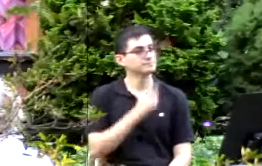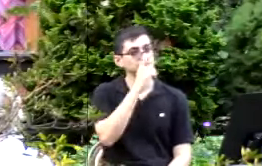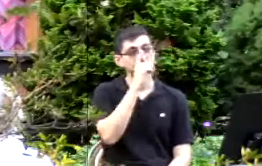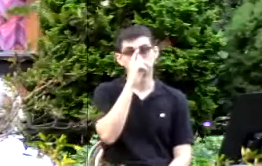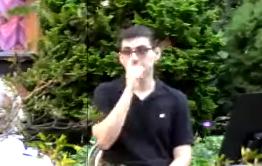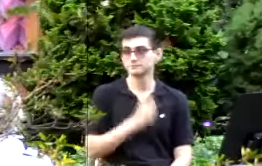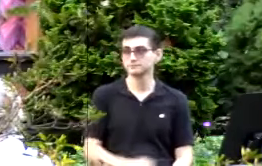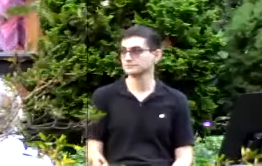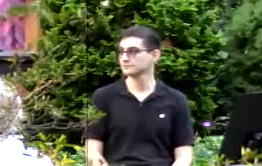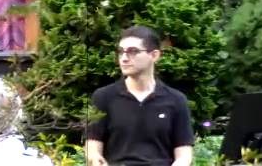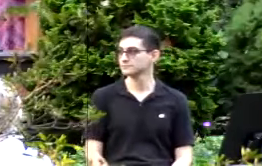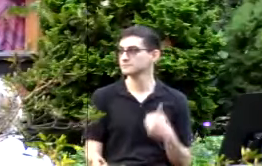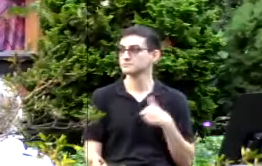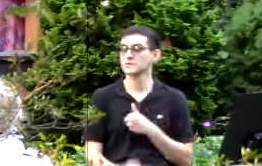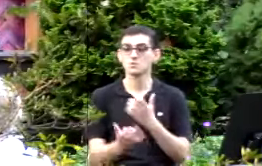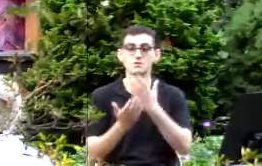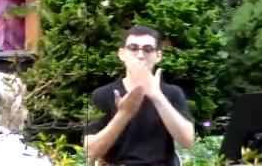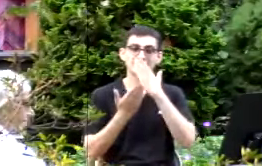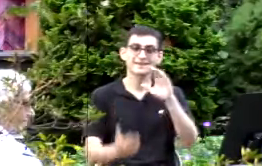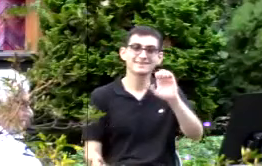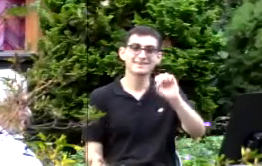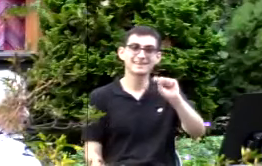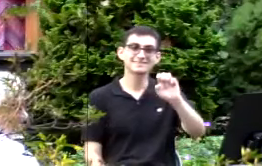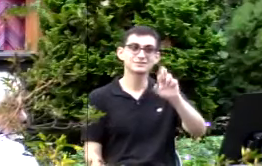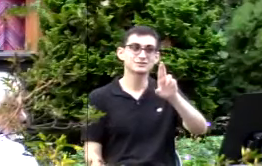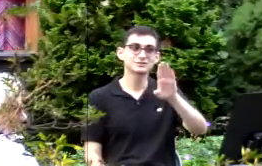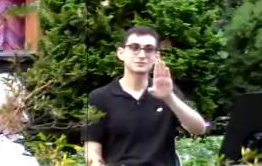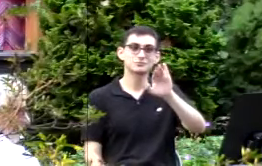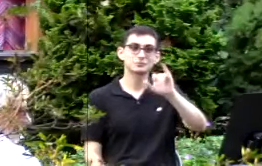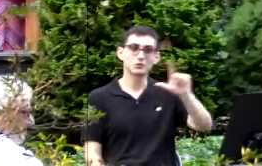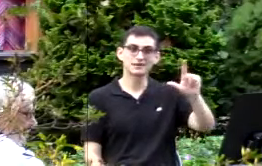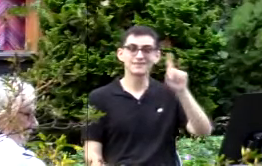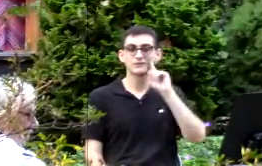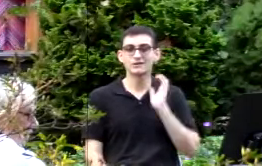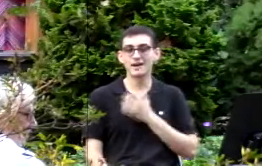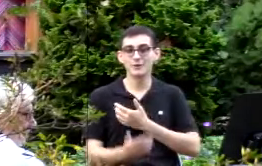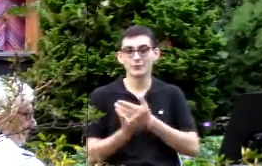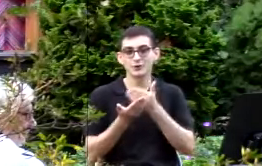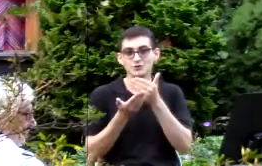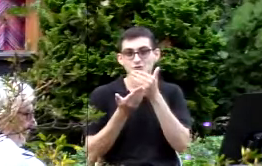We would like to thank Esther Brill for being our greeter this evening.